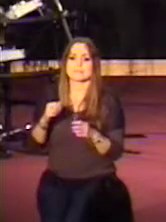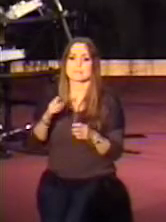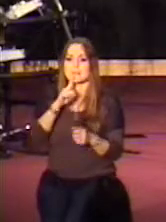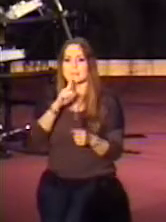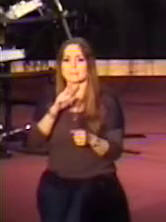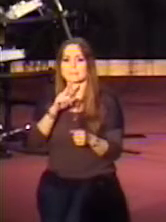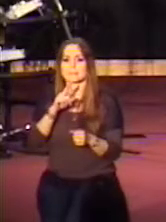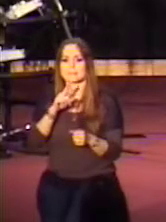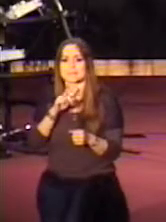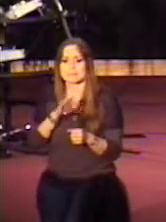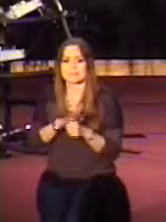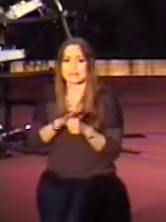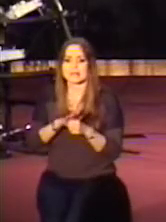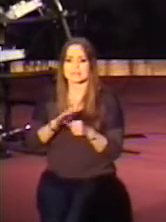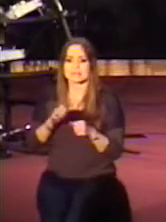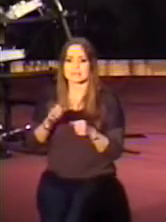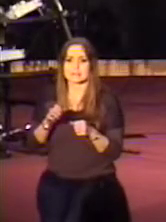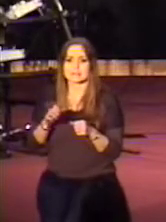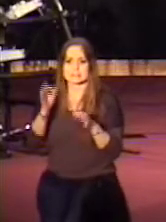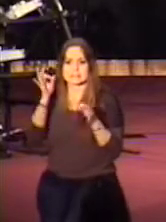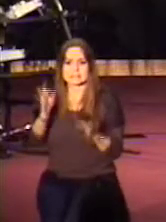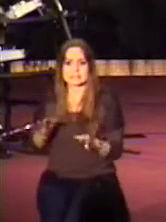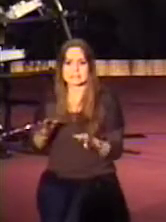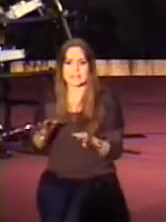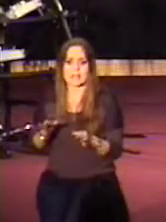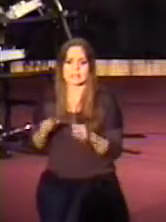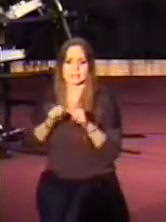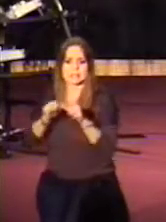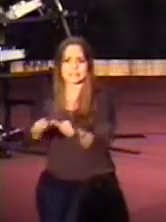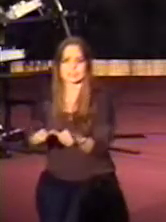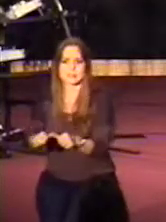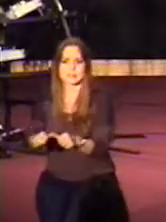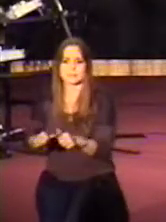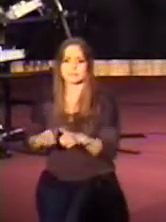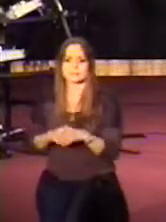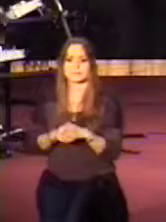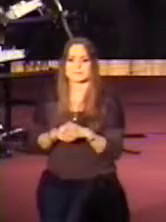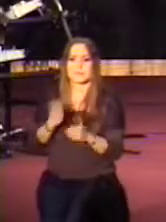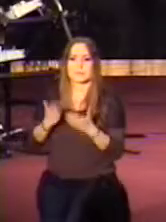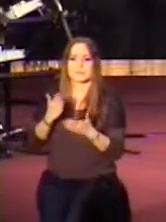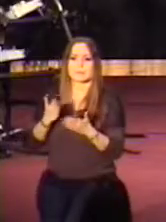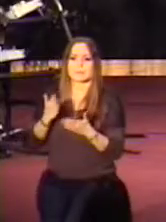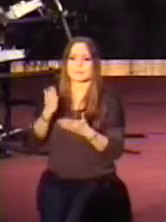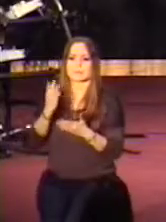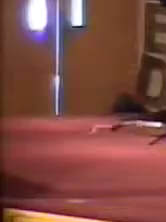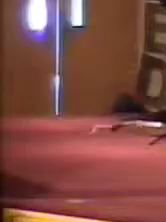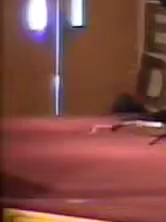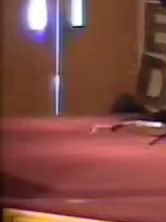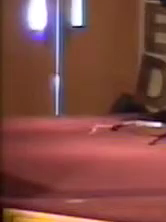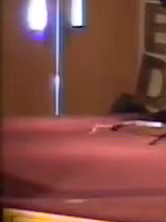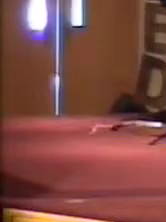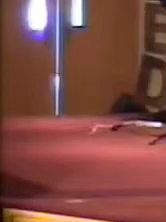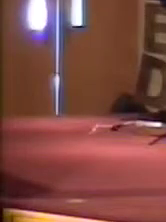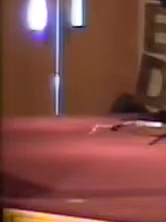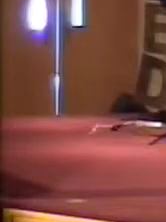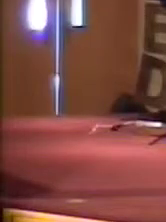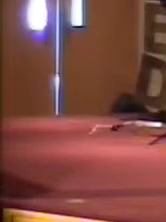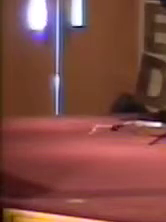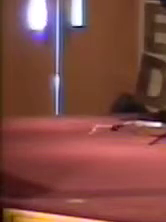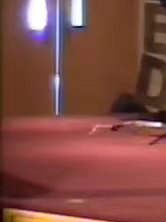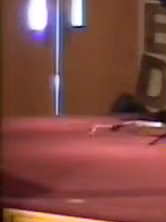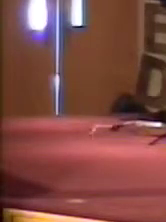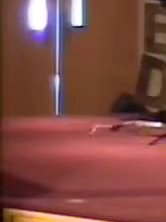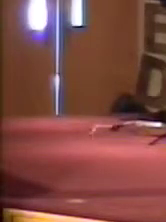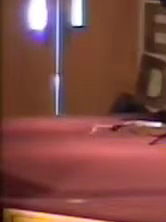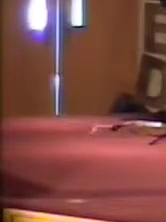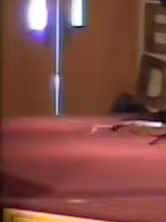a determination to press on. Maybe you've got someone in your life that's pulling you back into those mistakes, reminding you of it, and that's part of